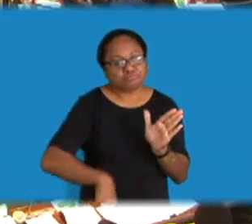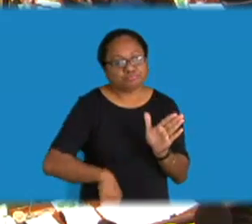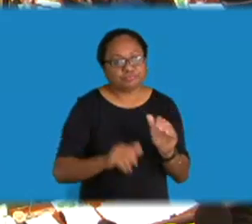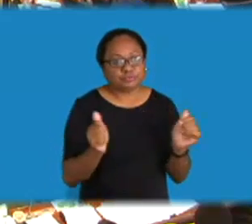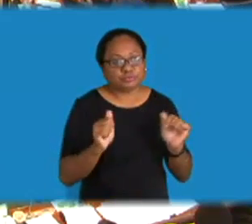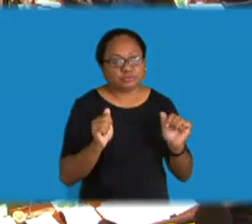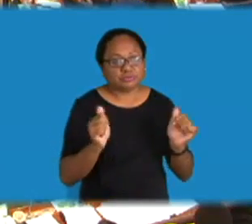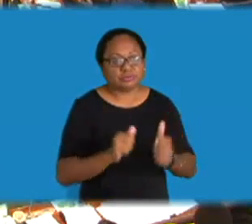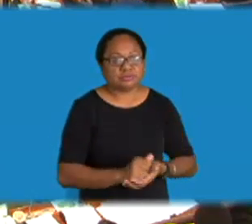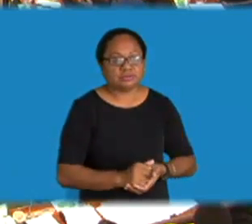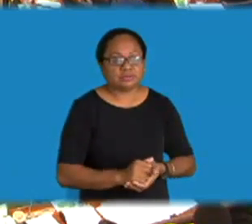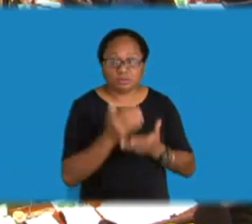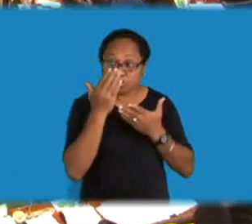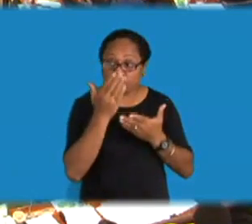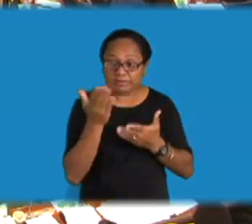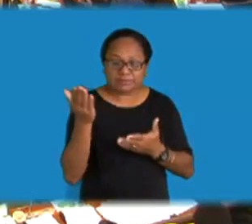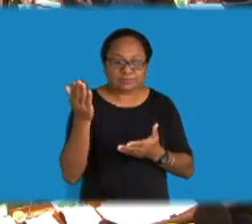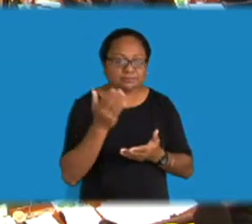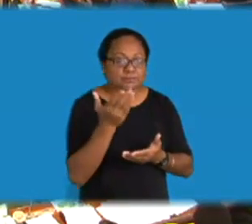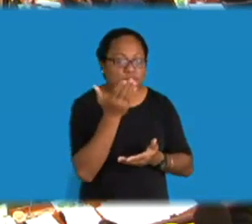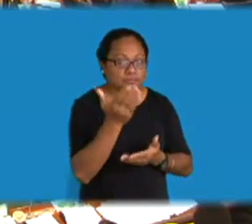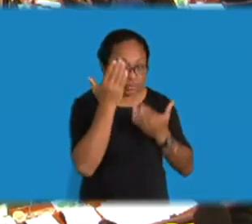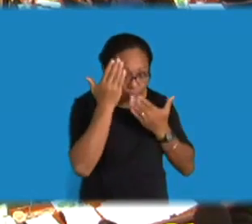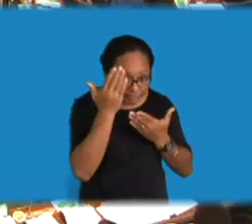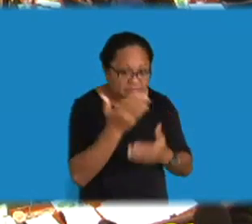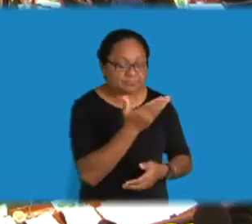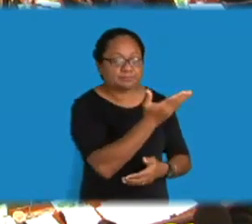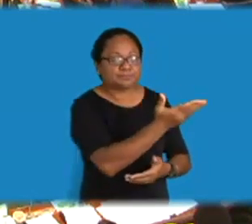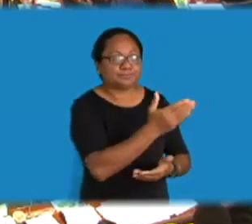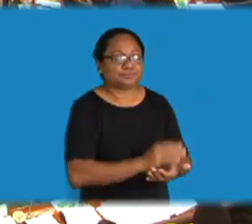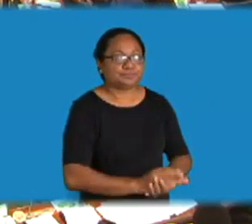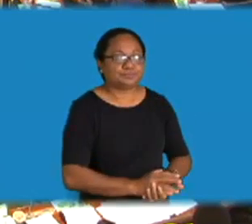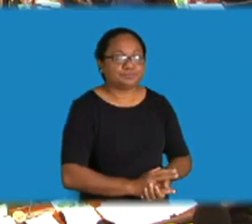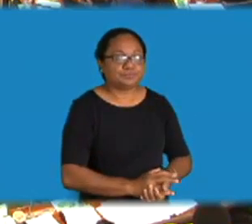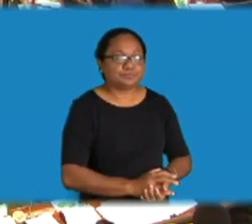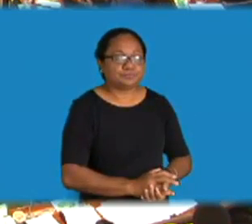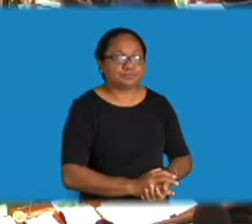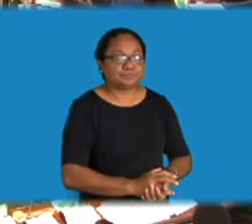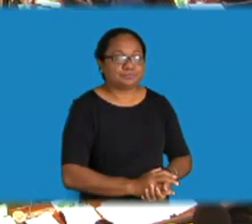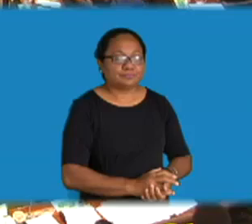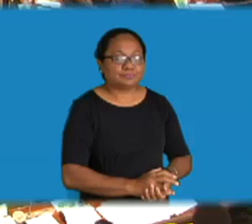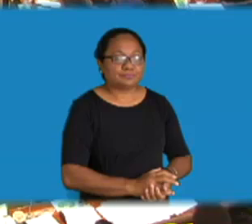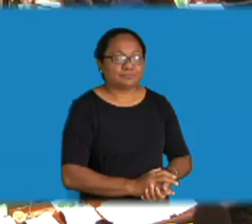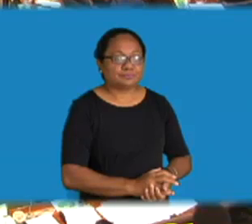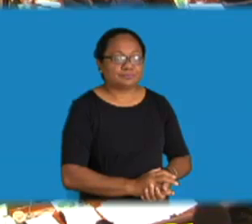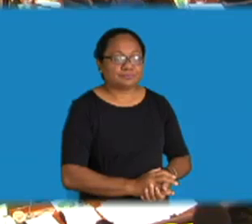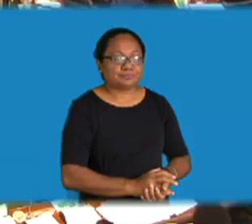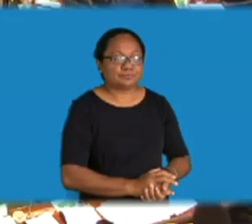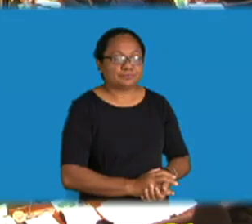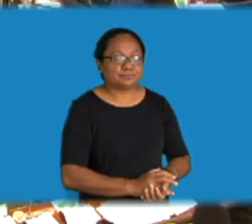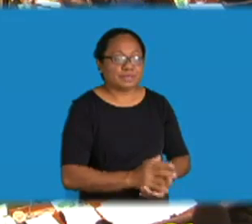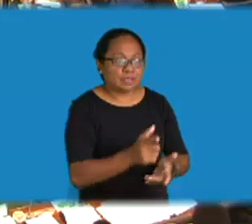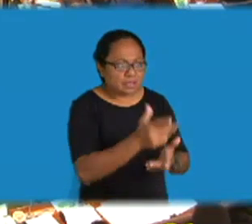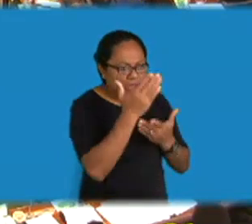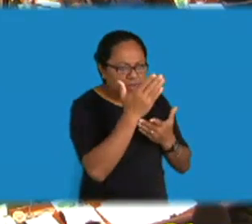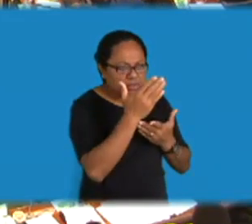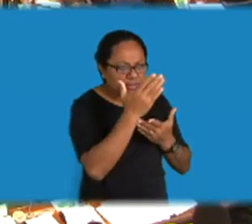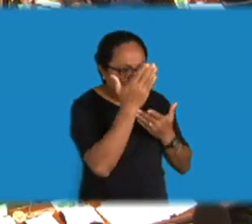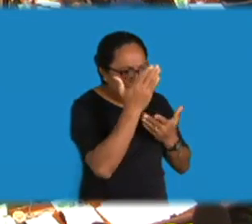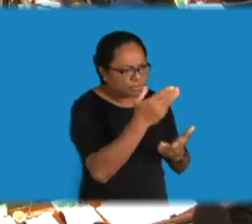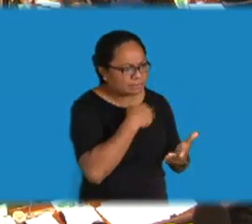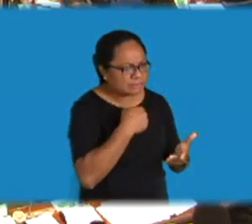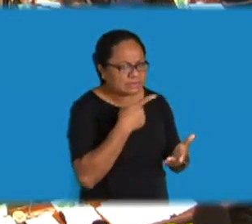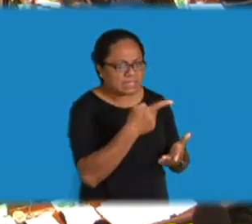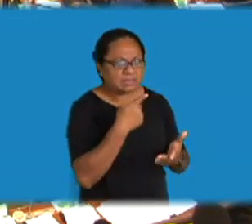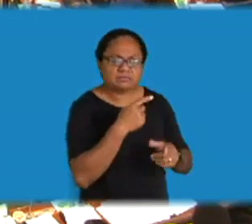Honourable Senator Karwaki. Supplementary question, Madam Speaker. The Honourable Minister had referred to